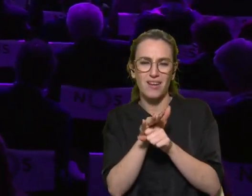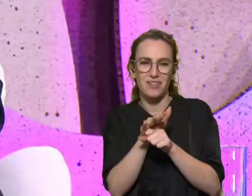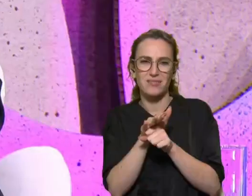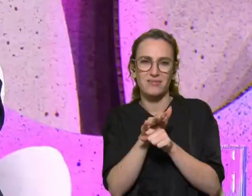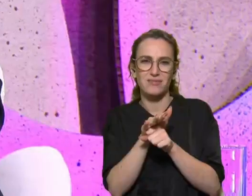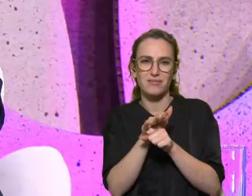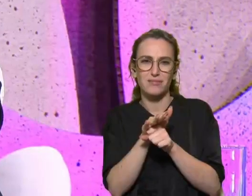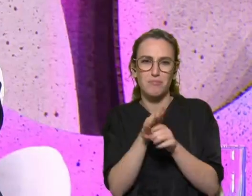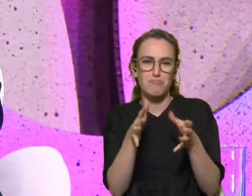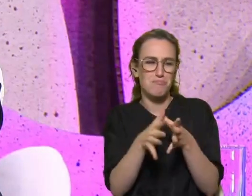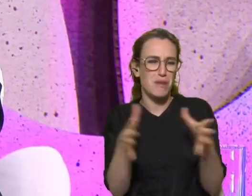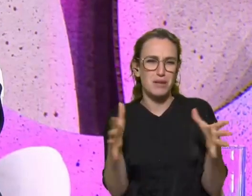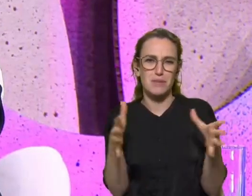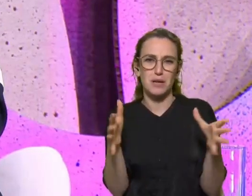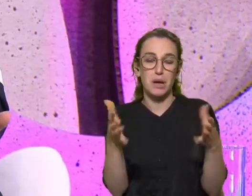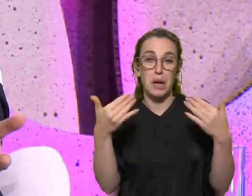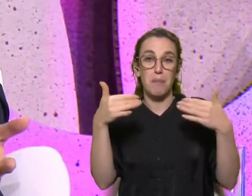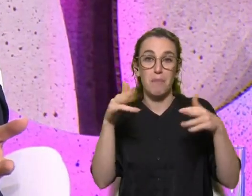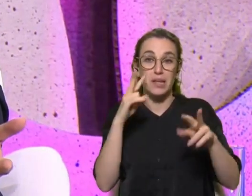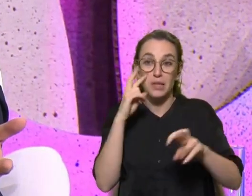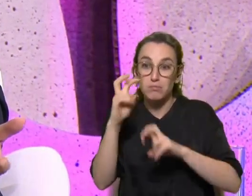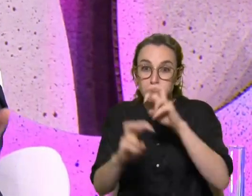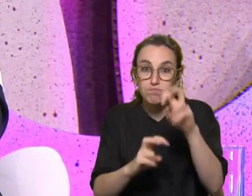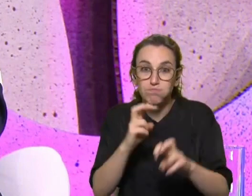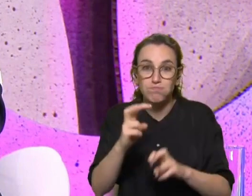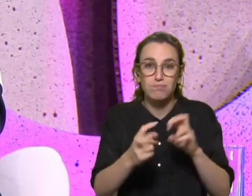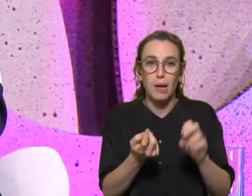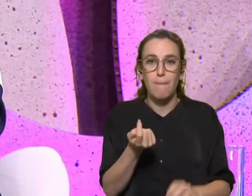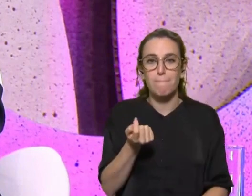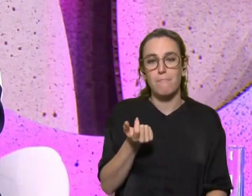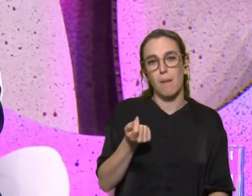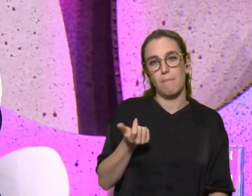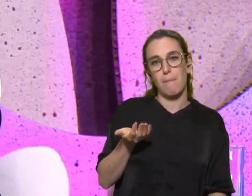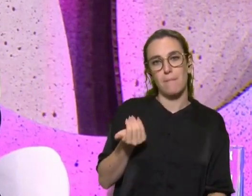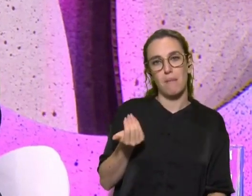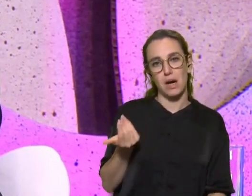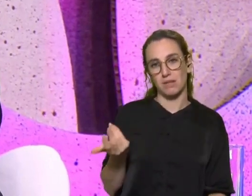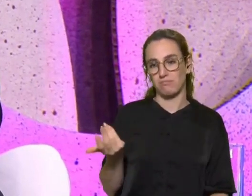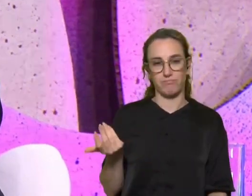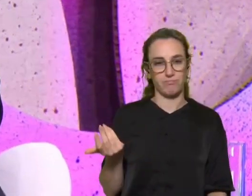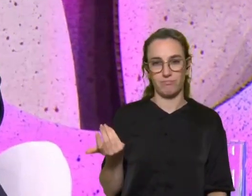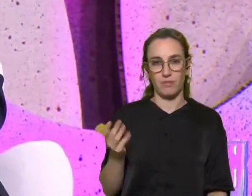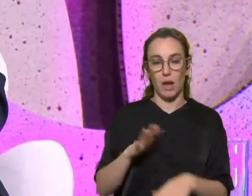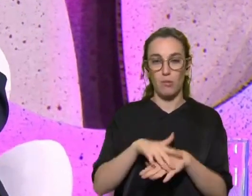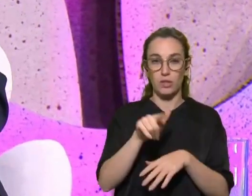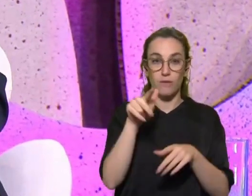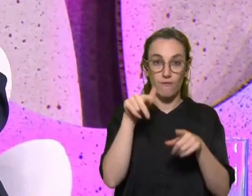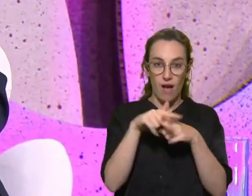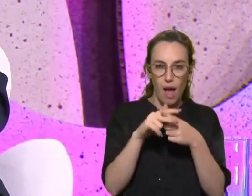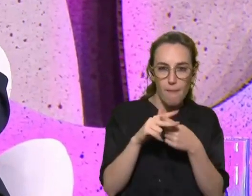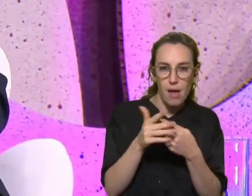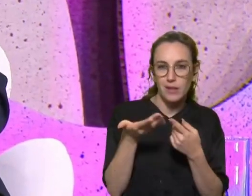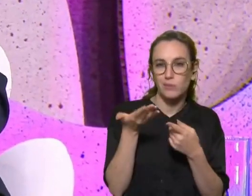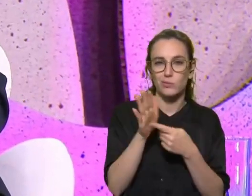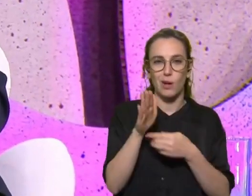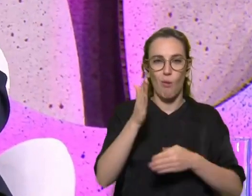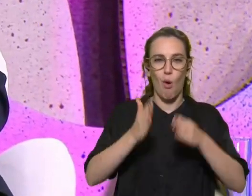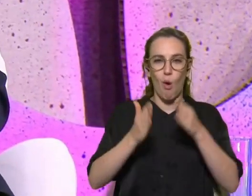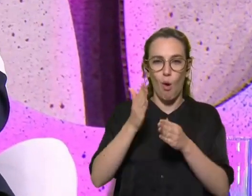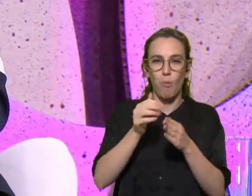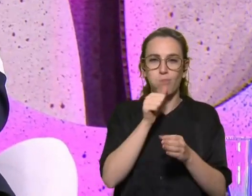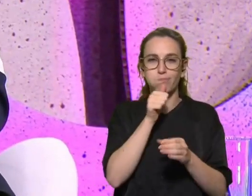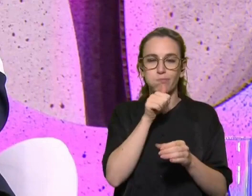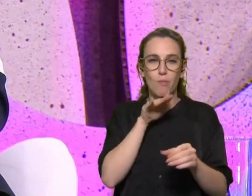the biggest maritime area in the ocean, Atlantic Ocean, but explores it very little.